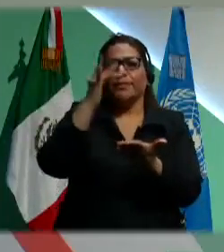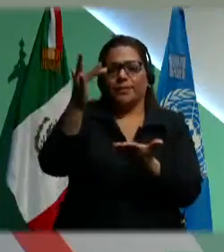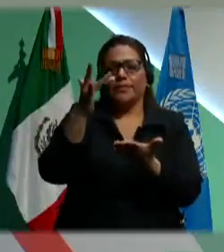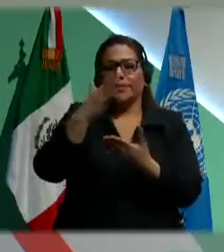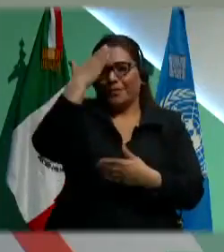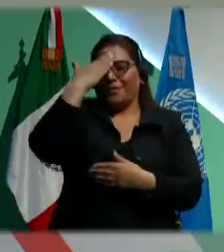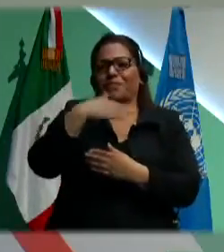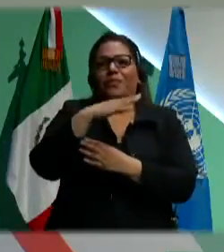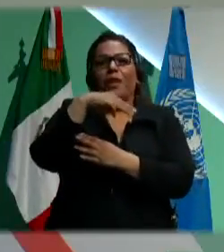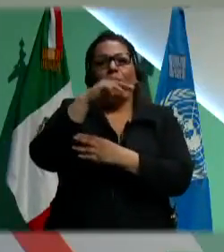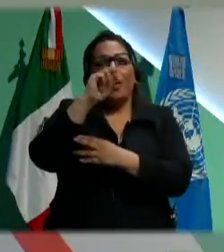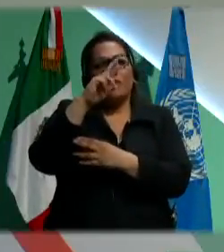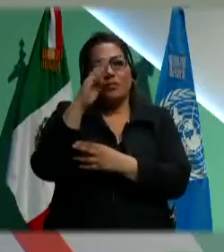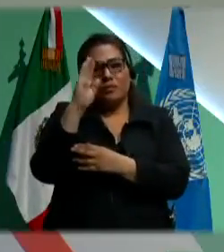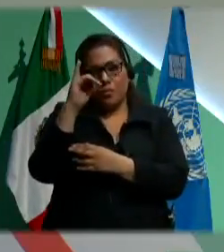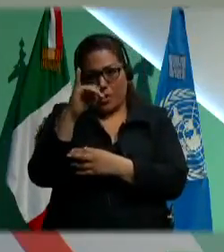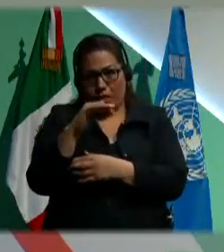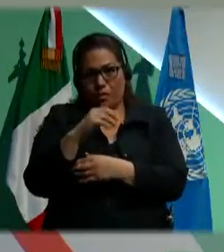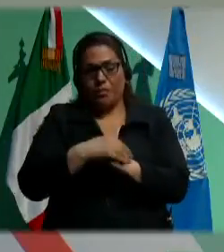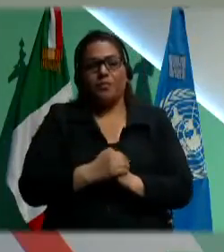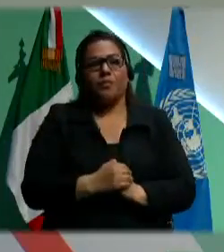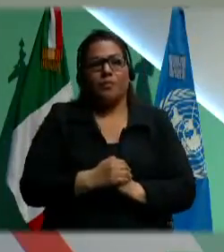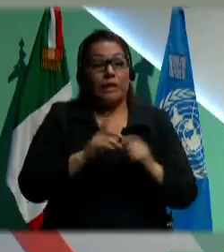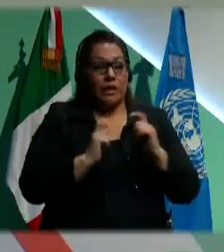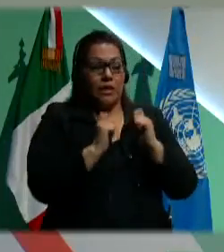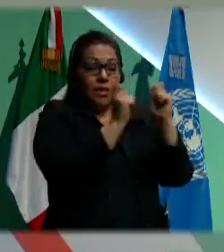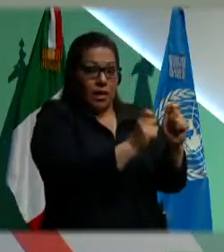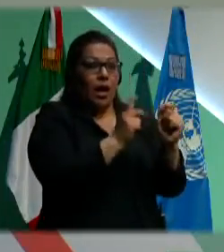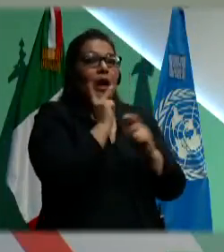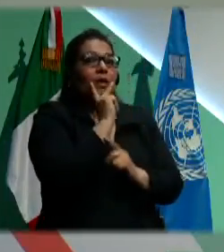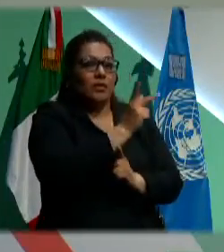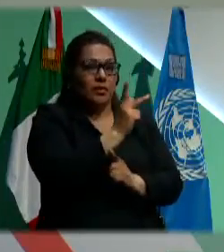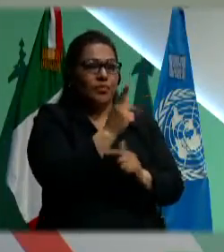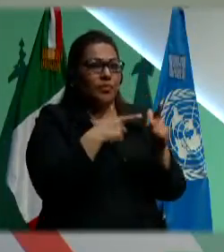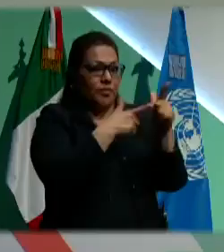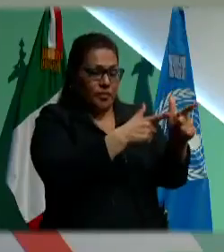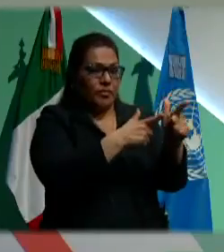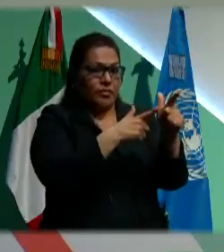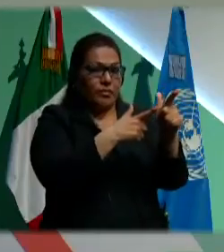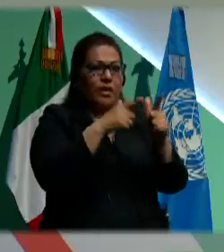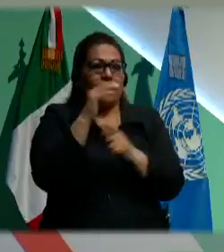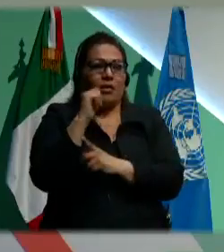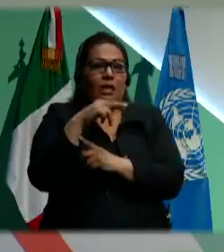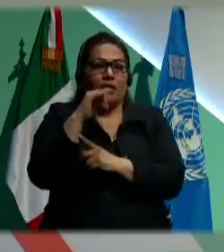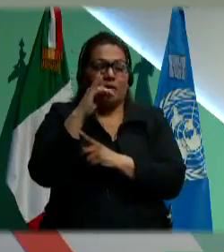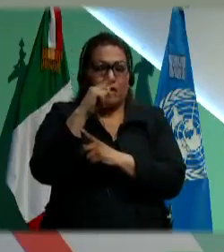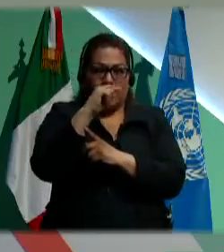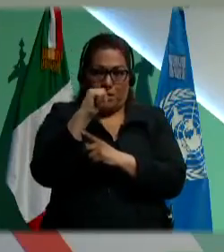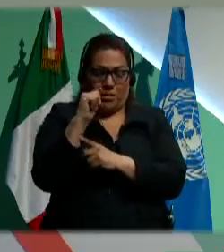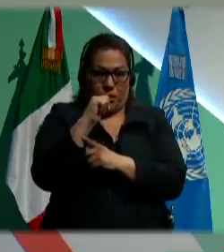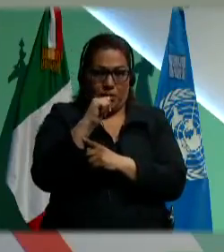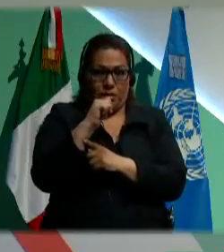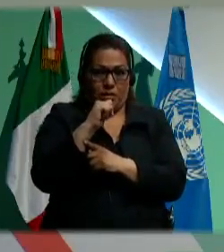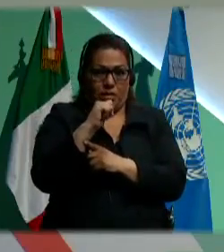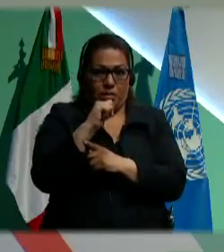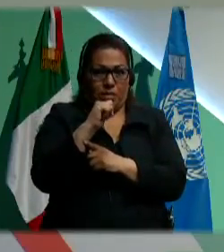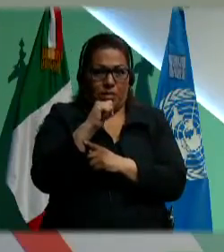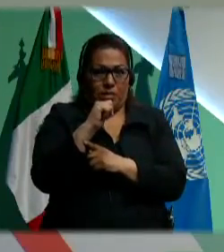The next speaker is Mrs. Anita Gurumurthy, Executive Director, IT for Change.